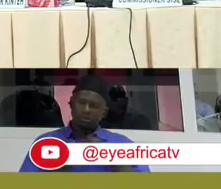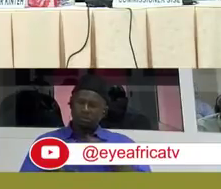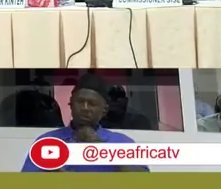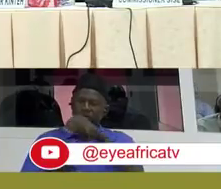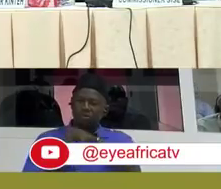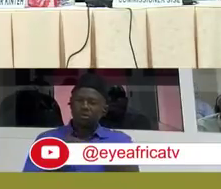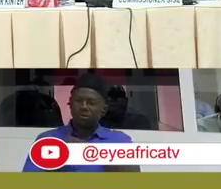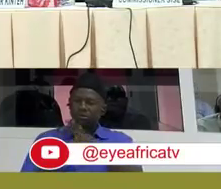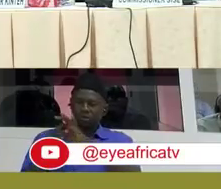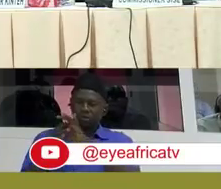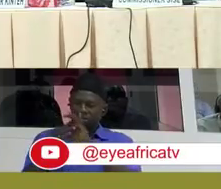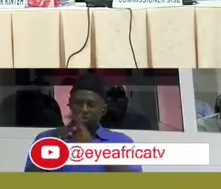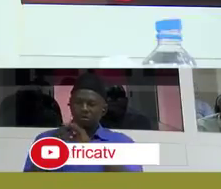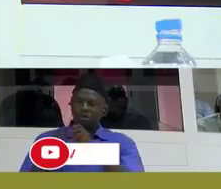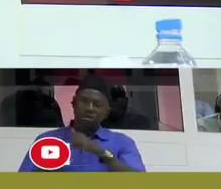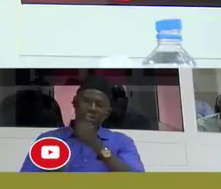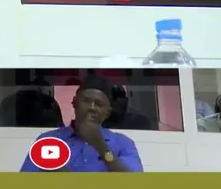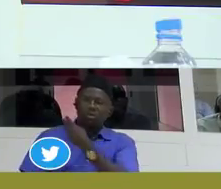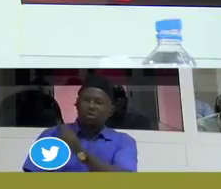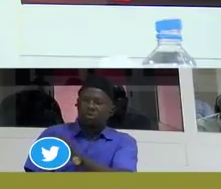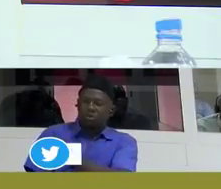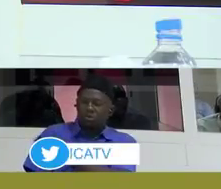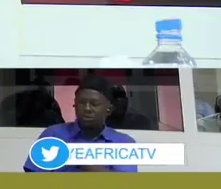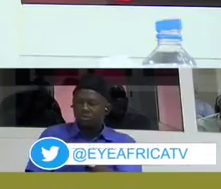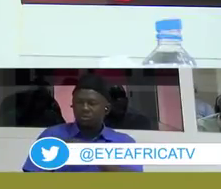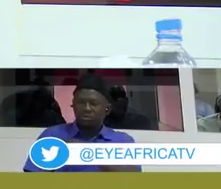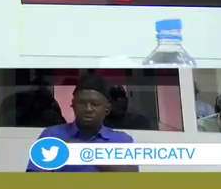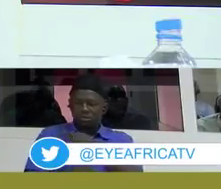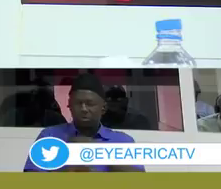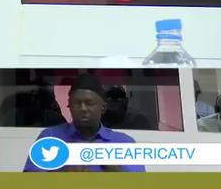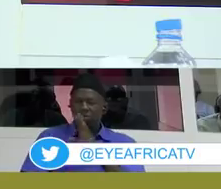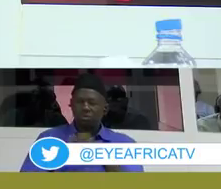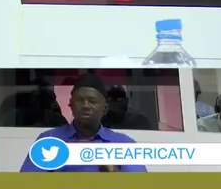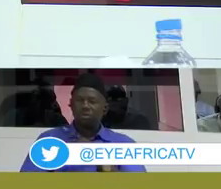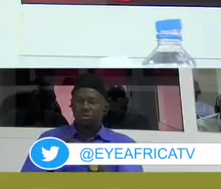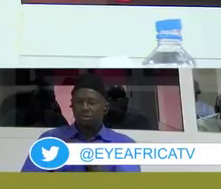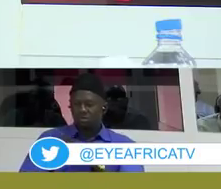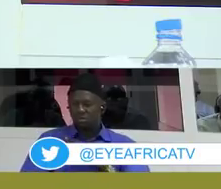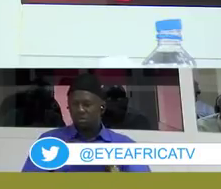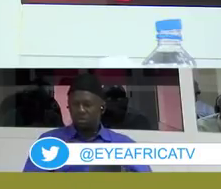charitable organization, philanthropics and hospitals doing treatment here,